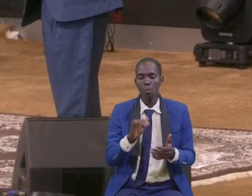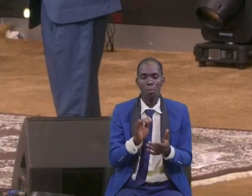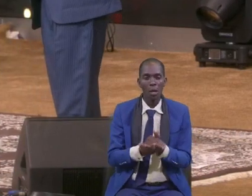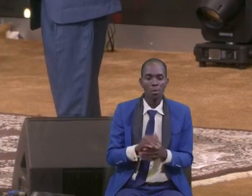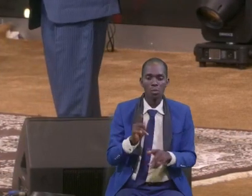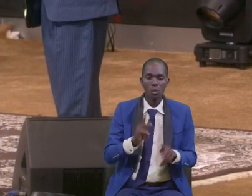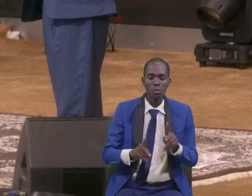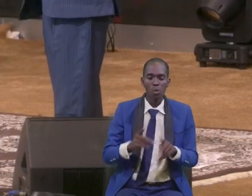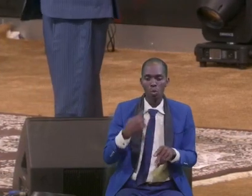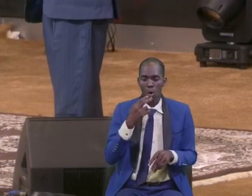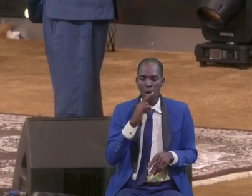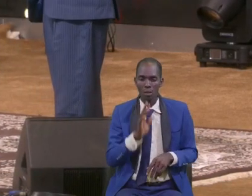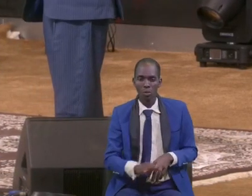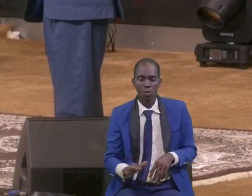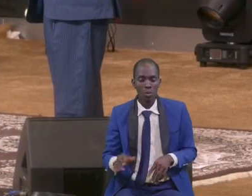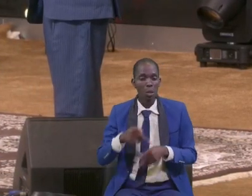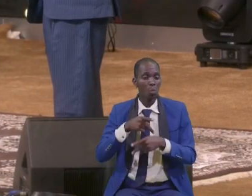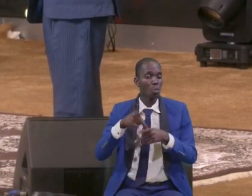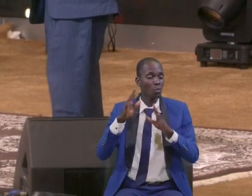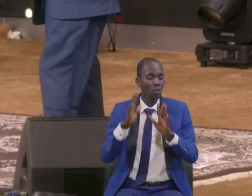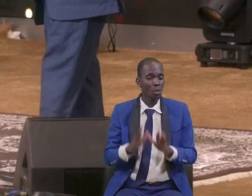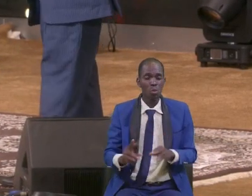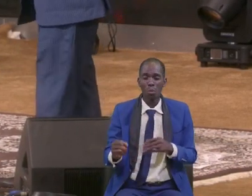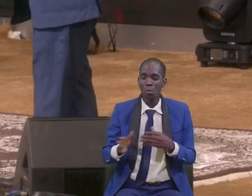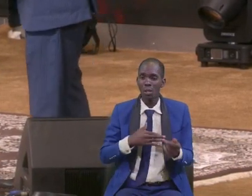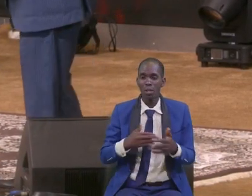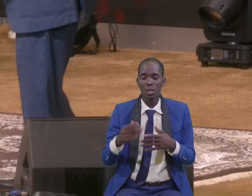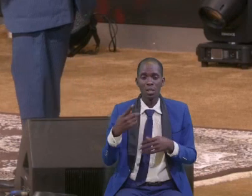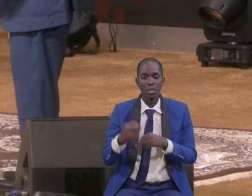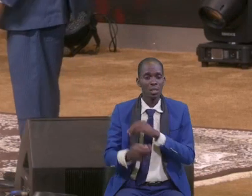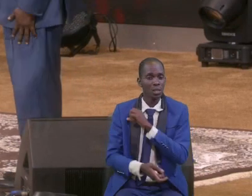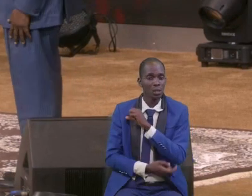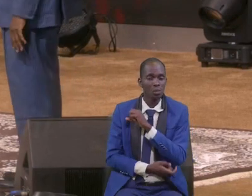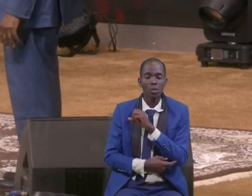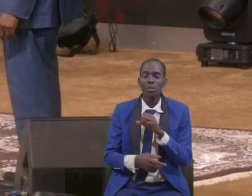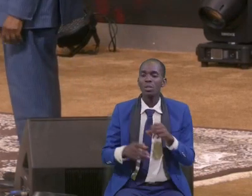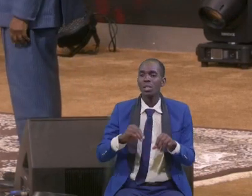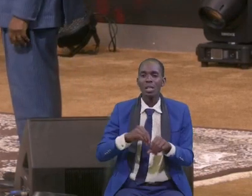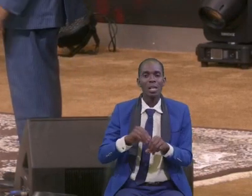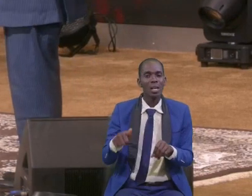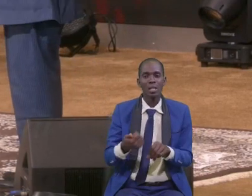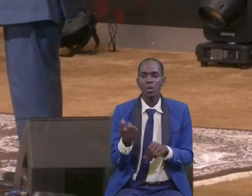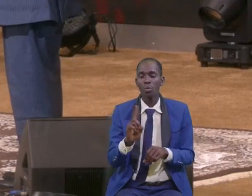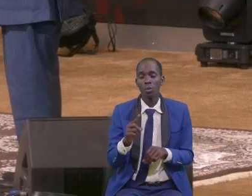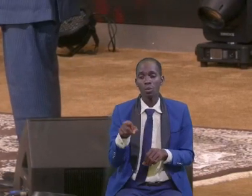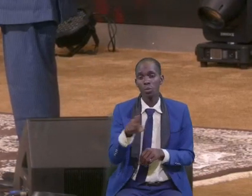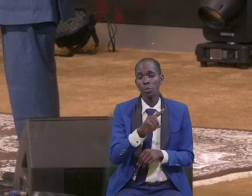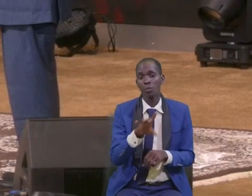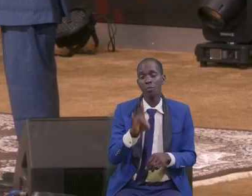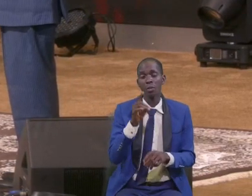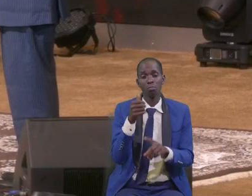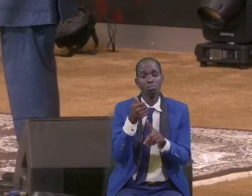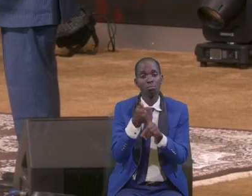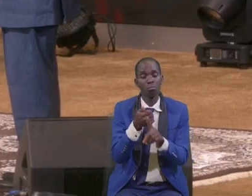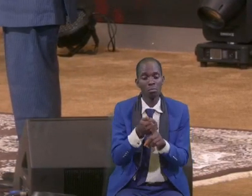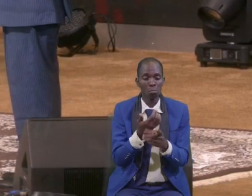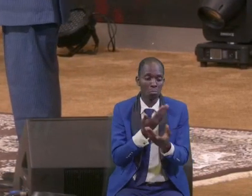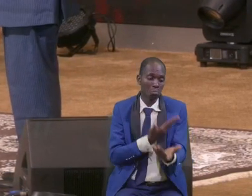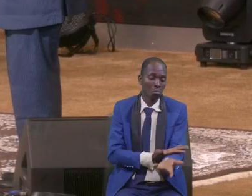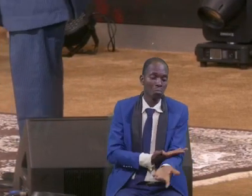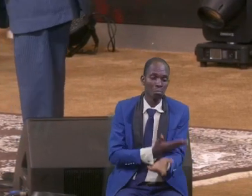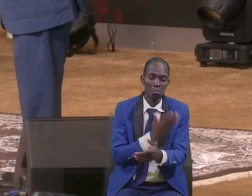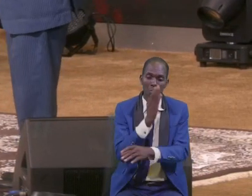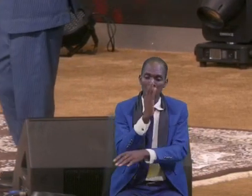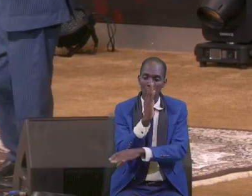of professionals. Whatever the temptation, in whichever place we find ourselves, in the day, in the night,